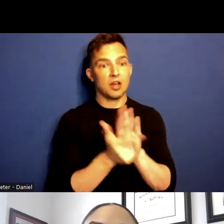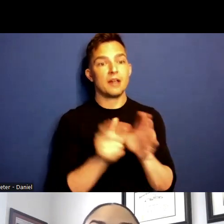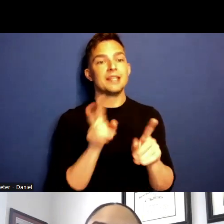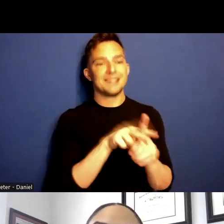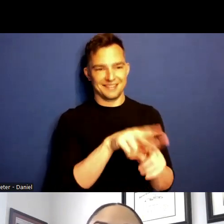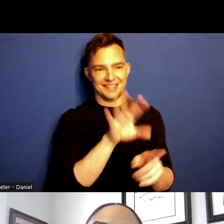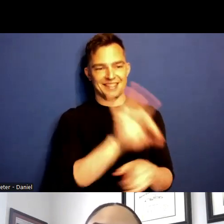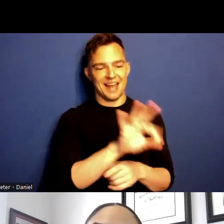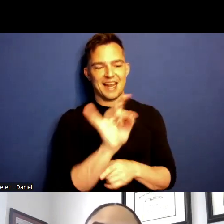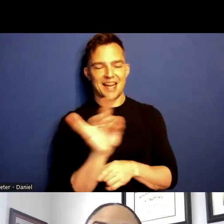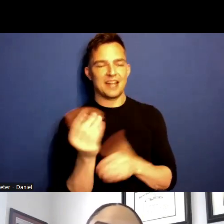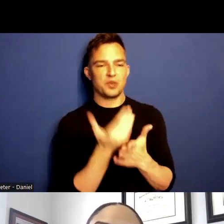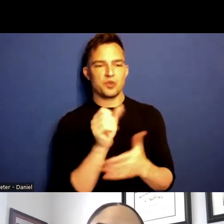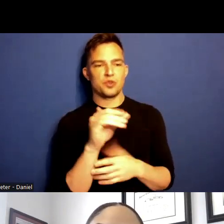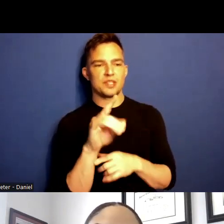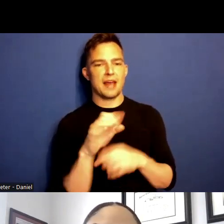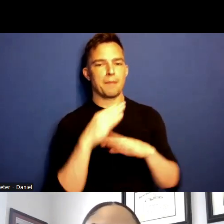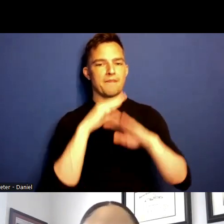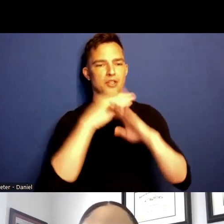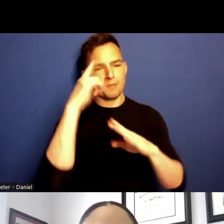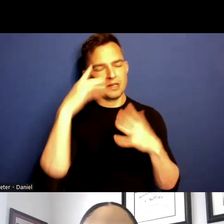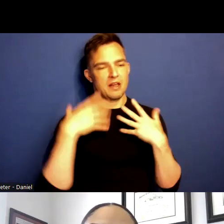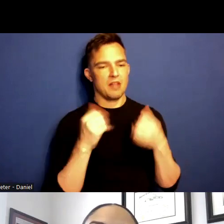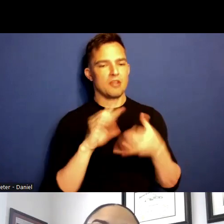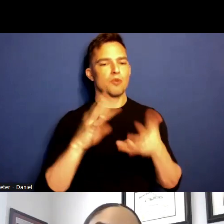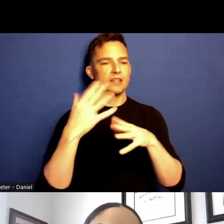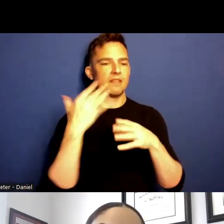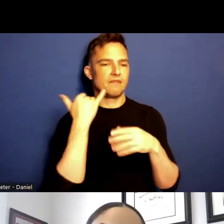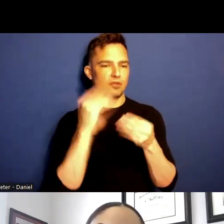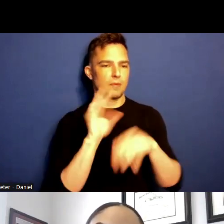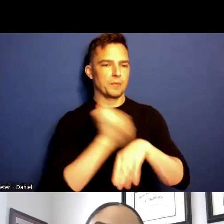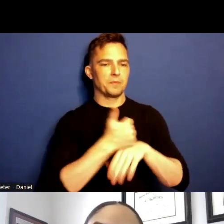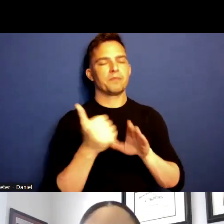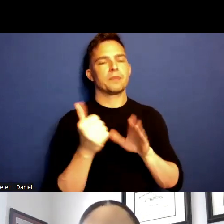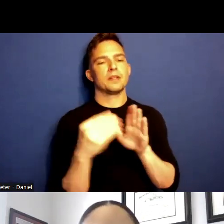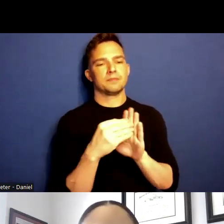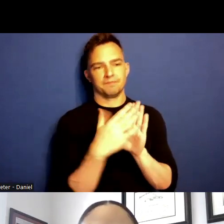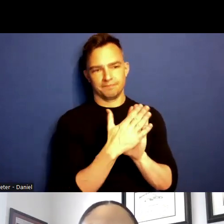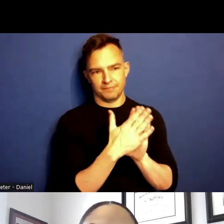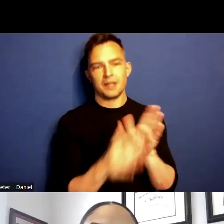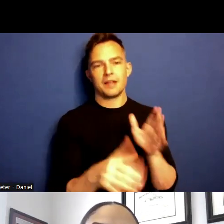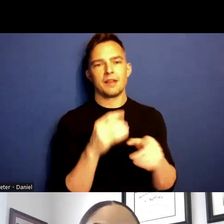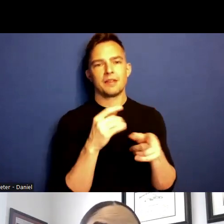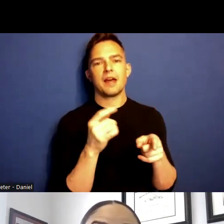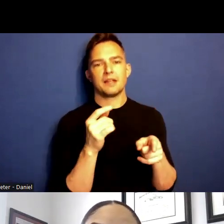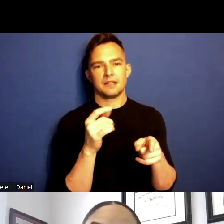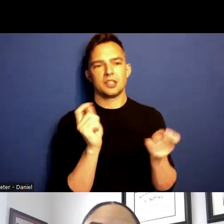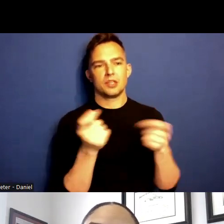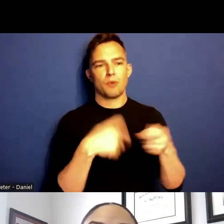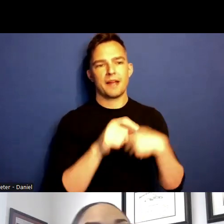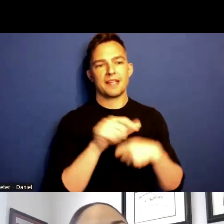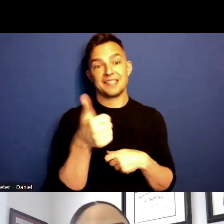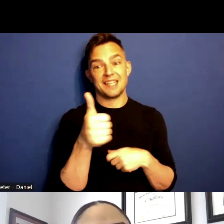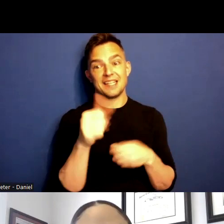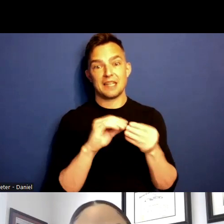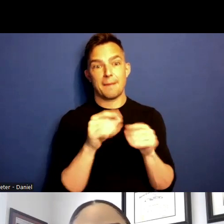new National Suicide Prevention and Mental Health Crisis number. This replaced the 10-digit number, and the goal was for it to